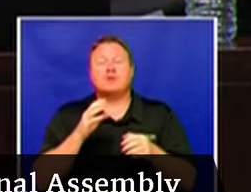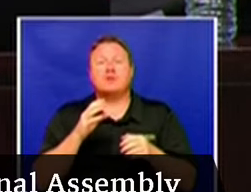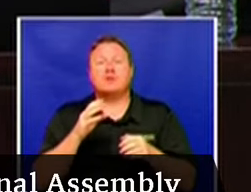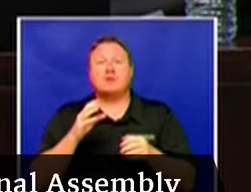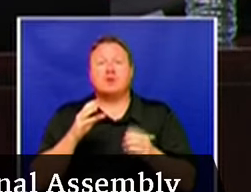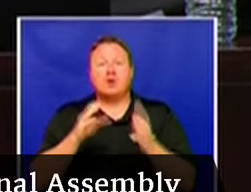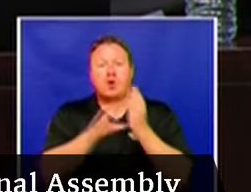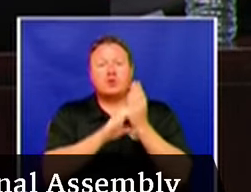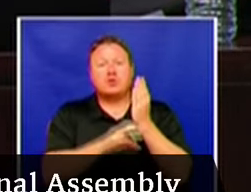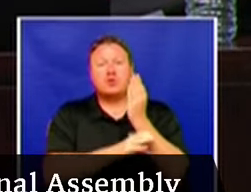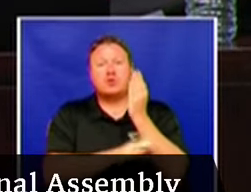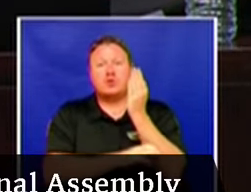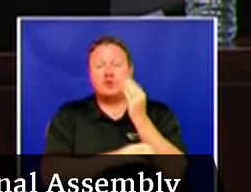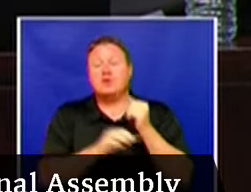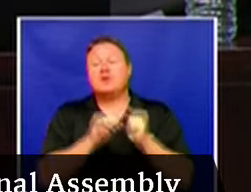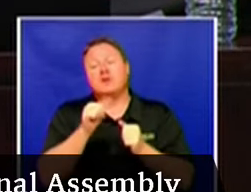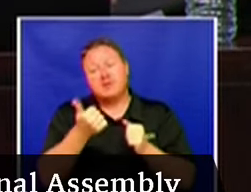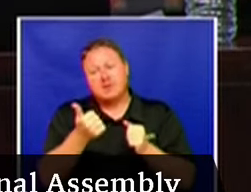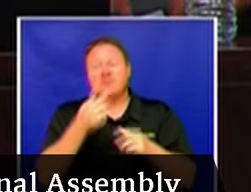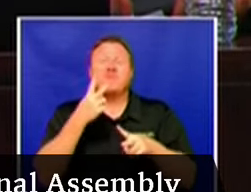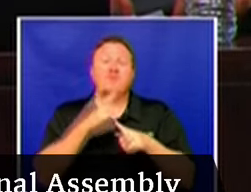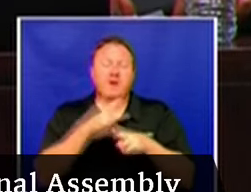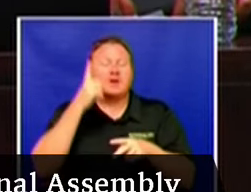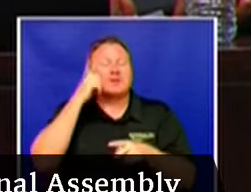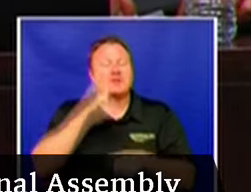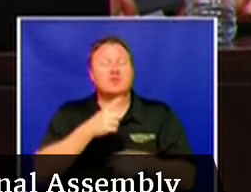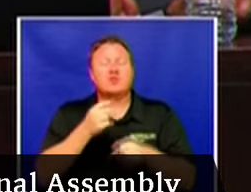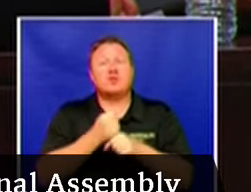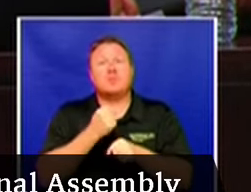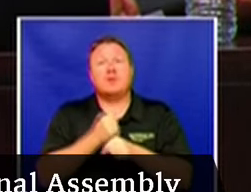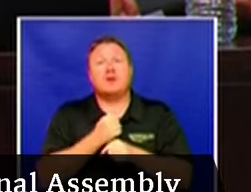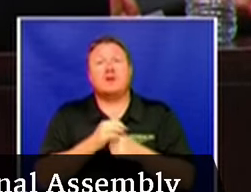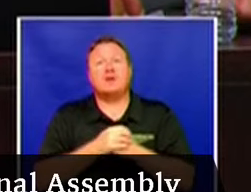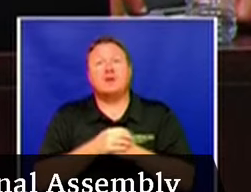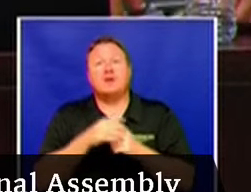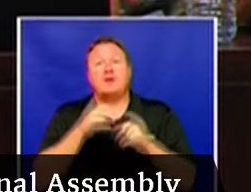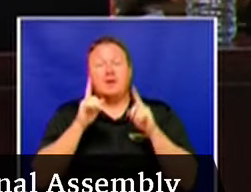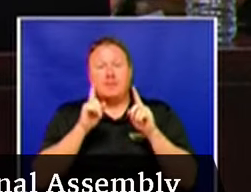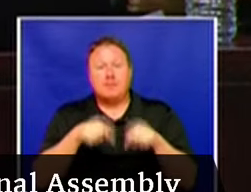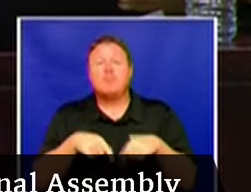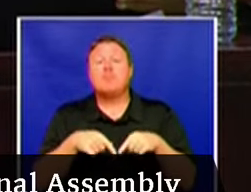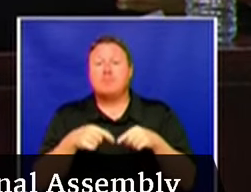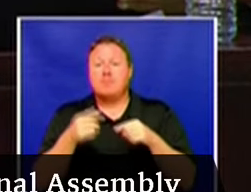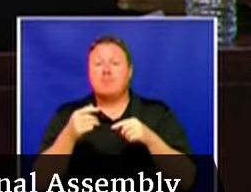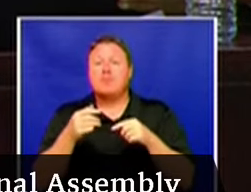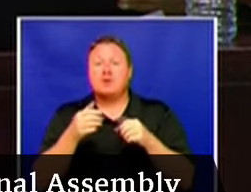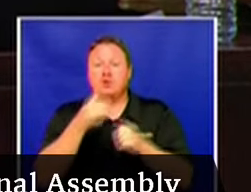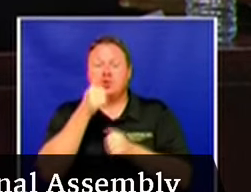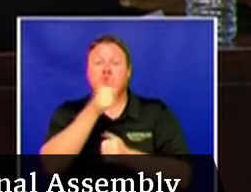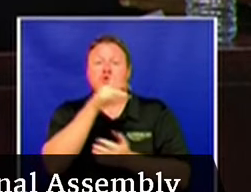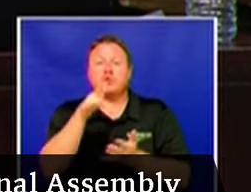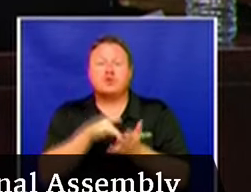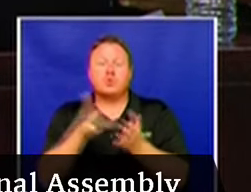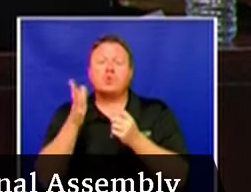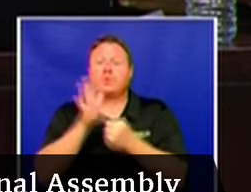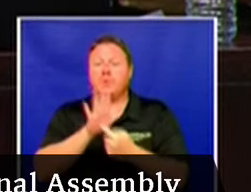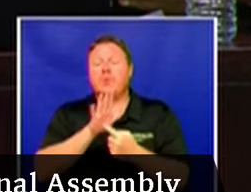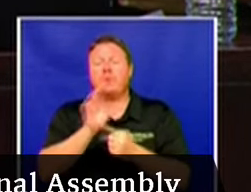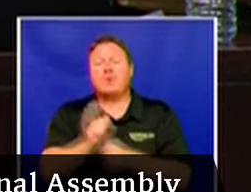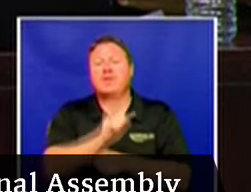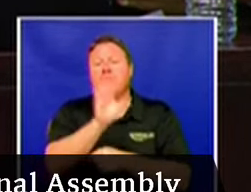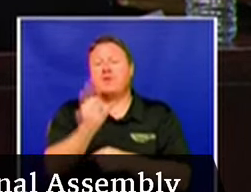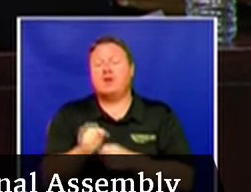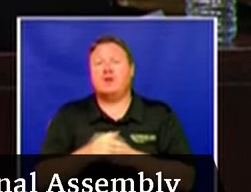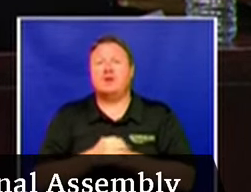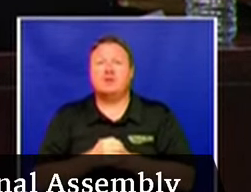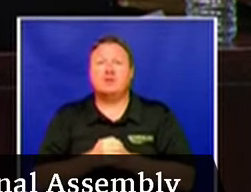coming to a final decision. And that must stand us in good stead as South Africans. And